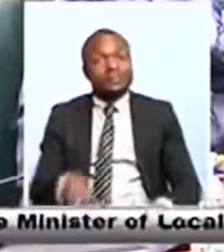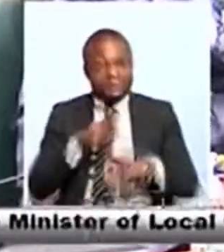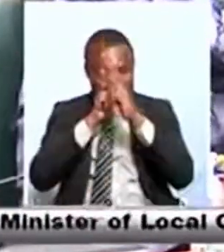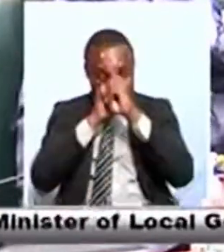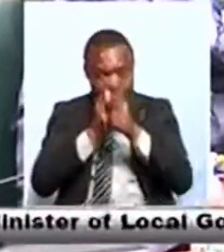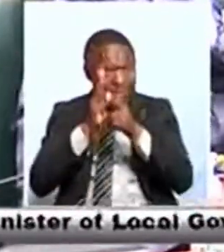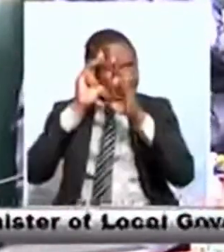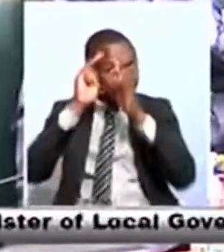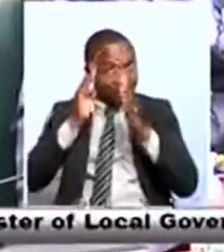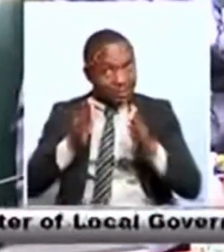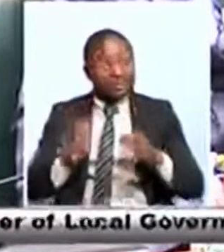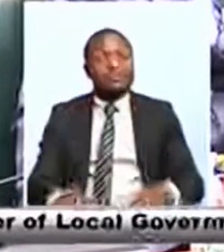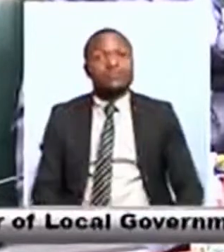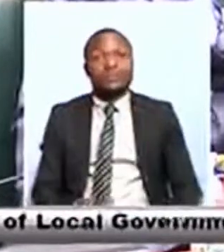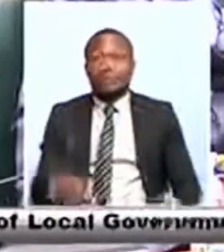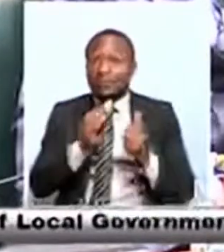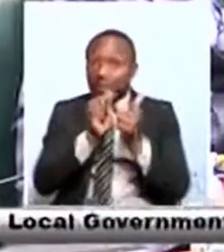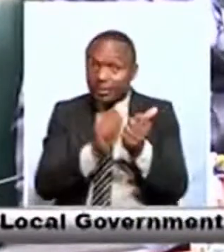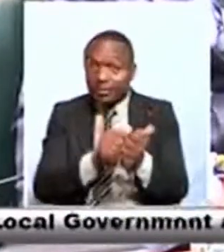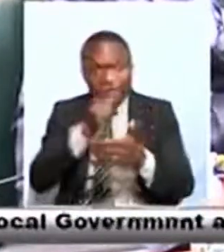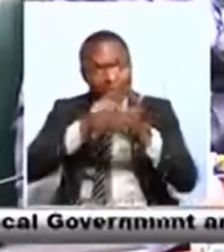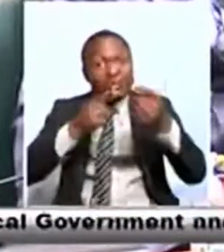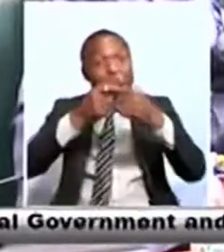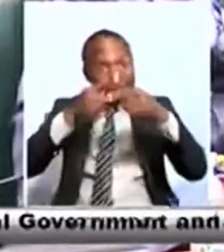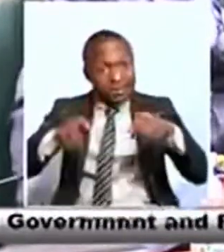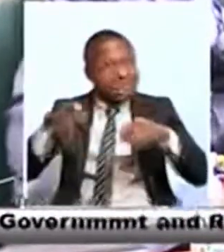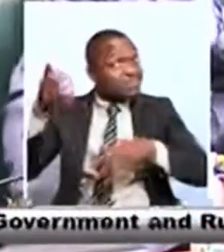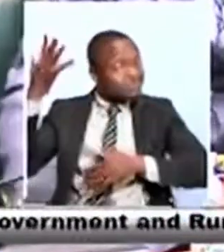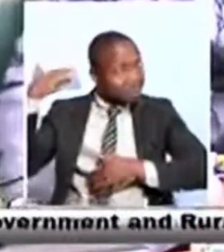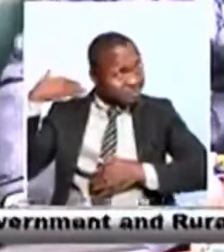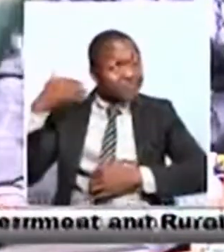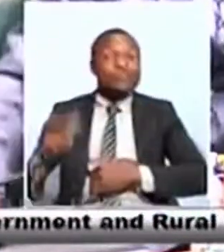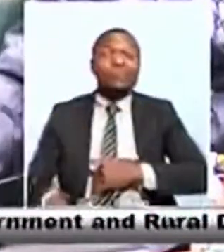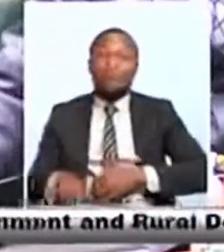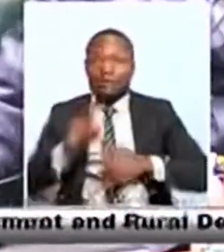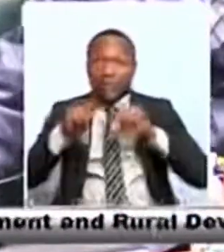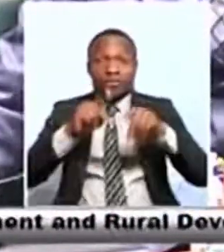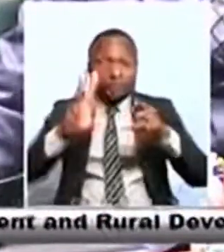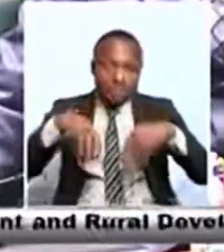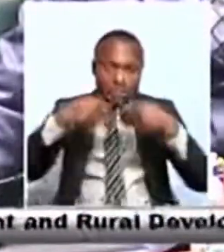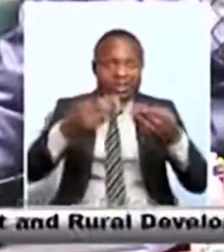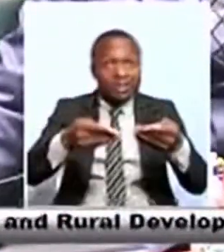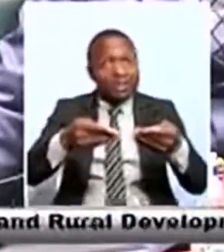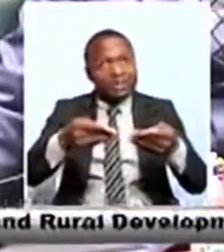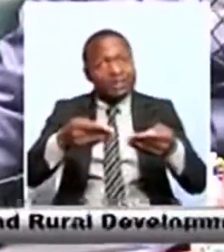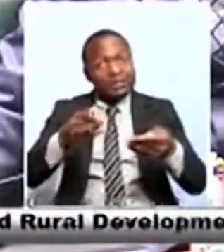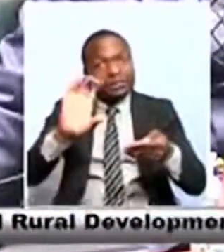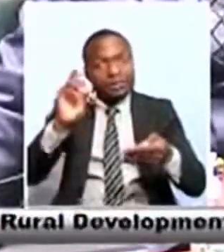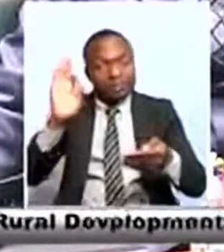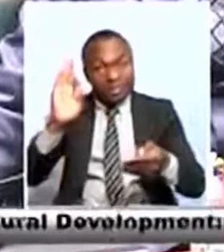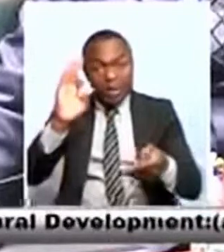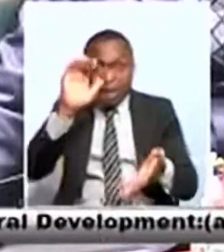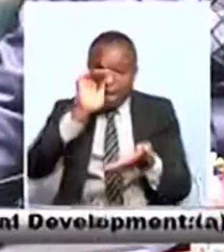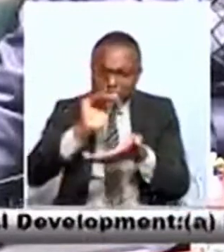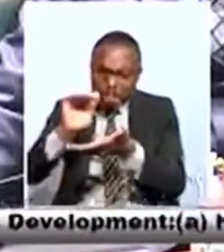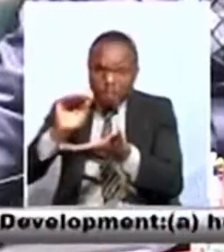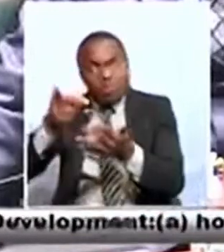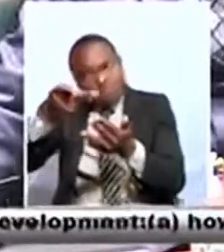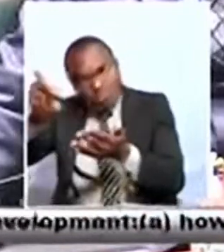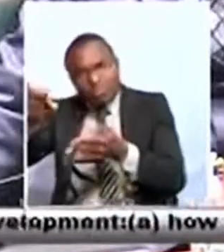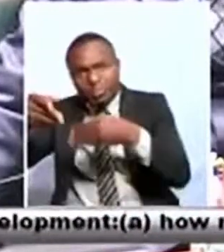Minister, in regards to what was happening then, where people were given CDF in Medaz, like you've indicated, where they budget for